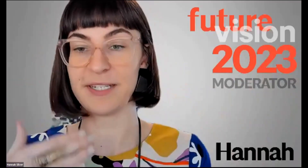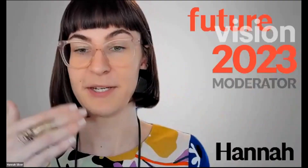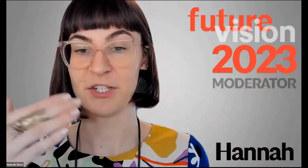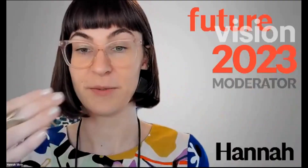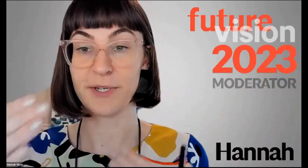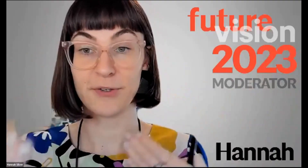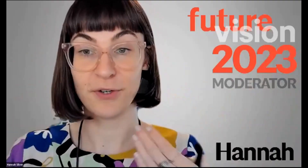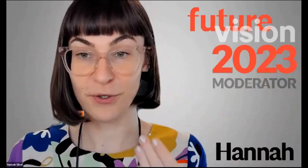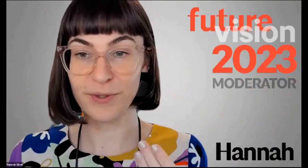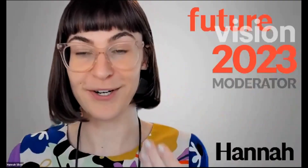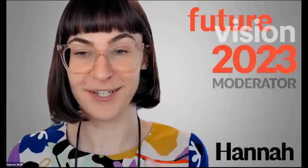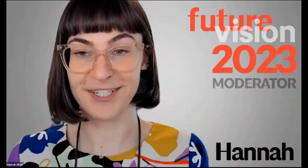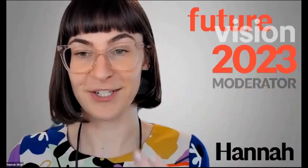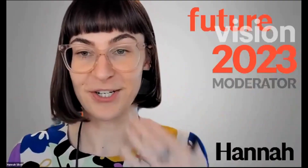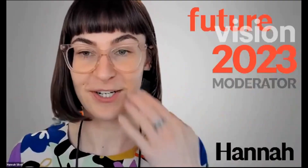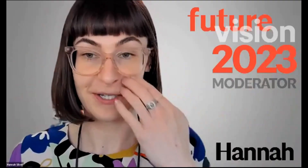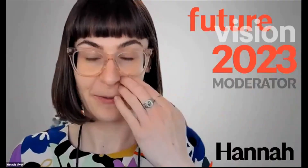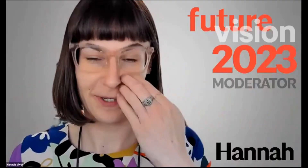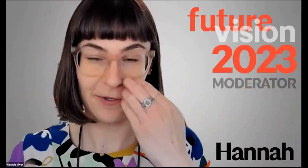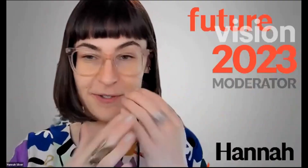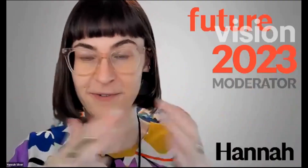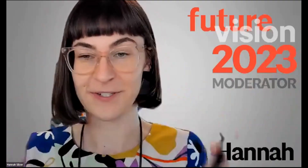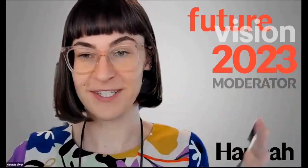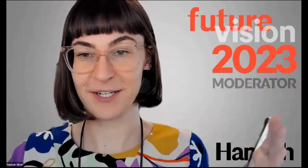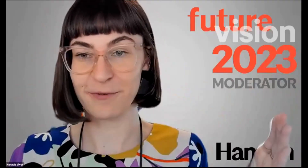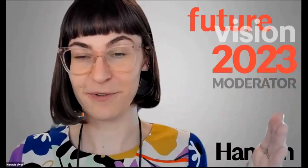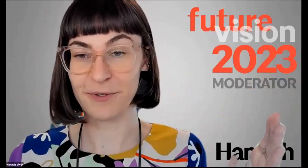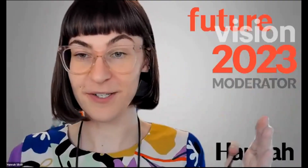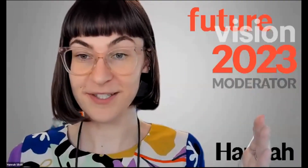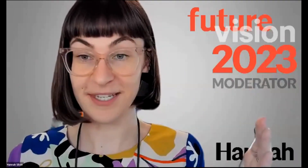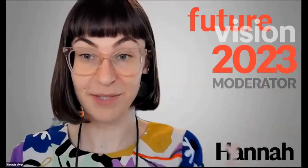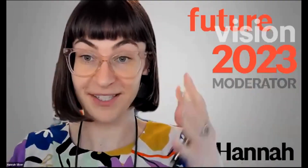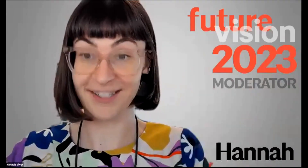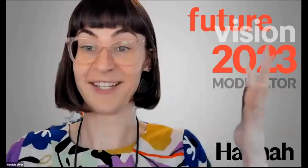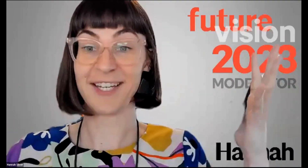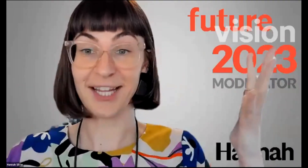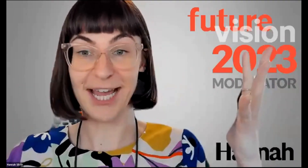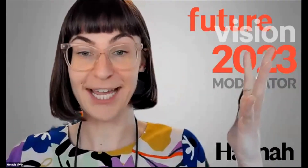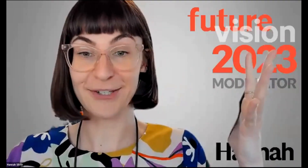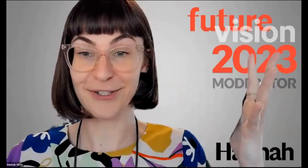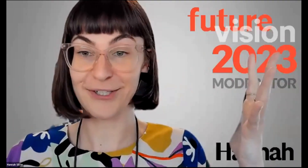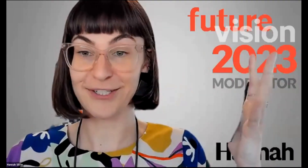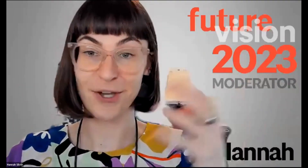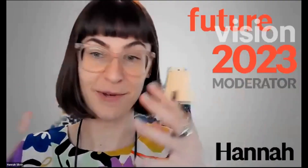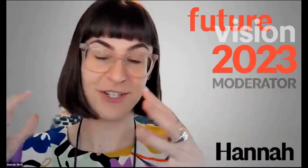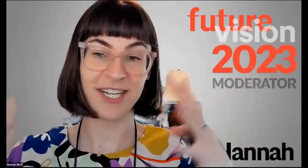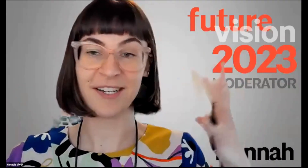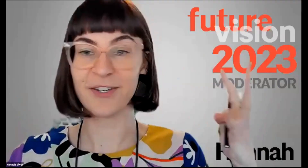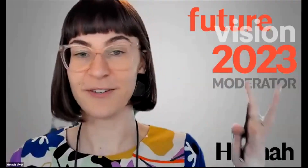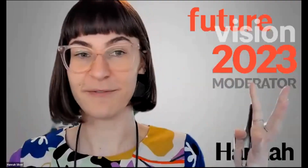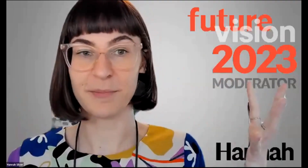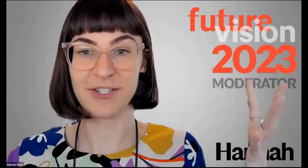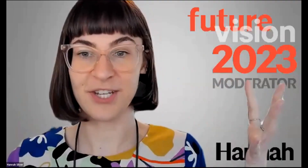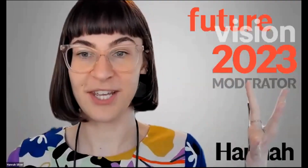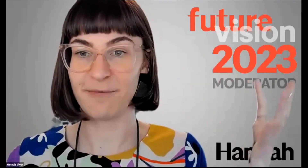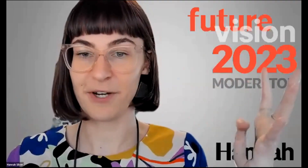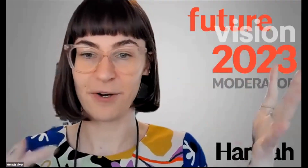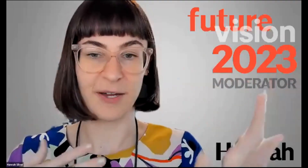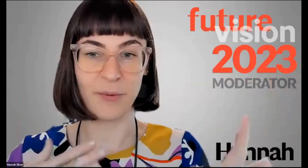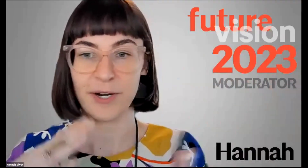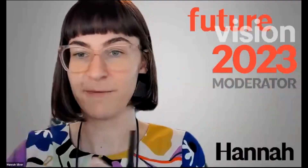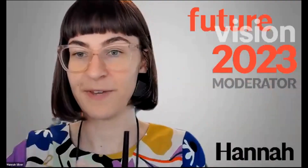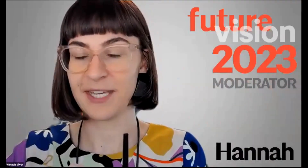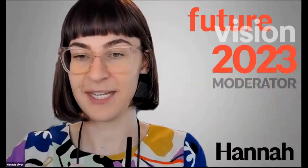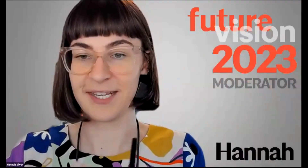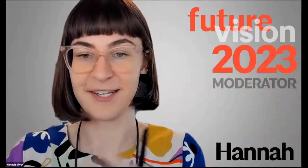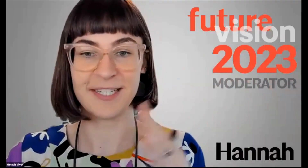you? And especially when you're new in architecture, we know those first, few years can be a lot. You're learning so much technical information, figuring